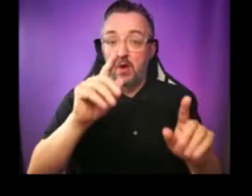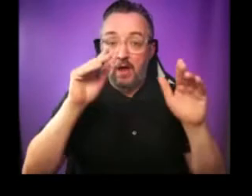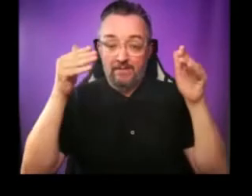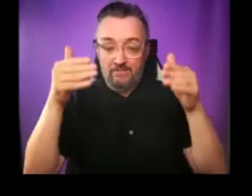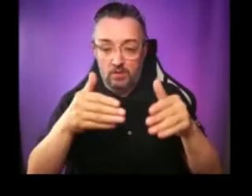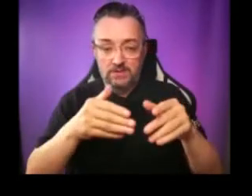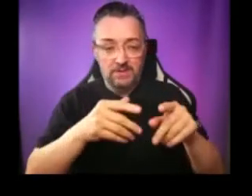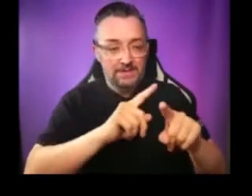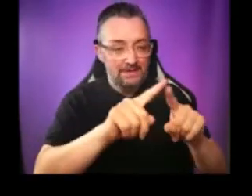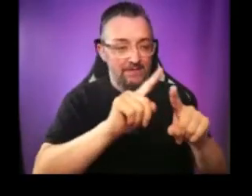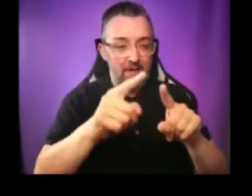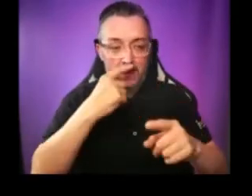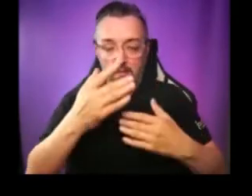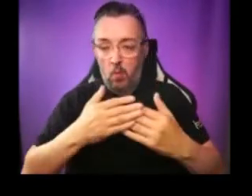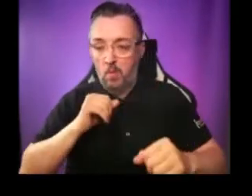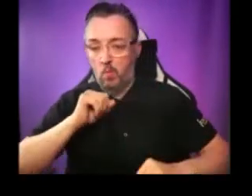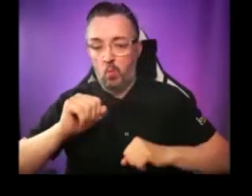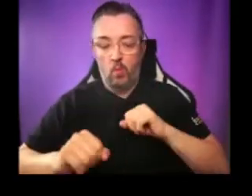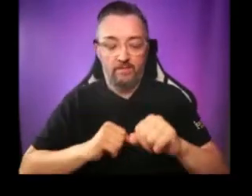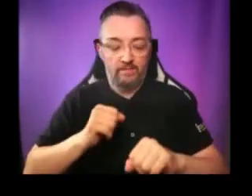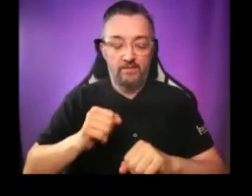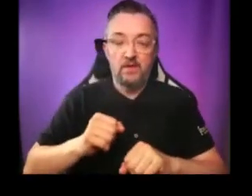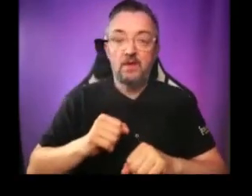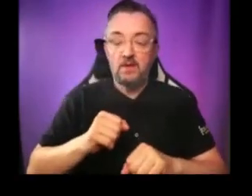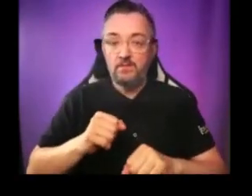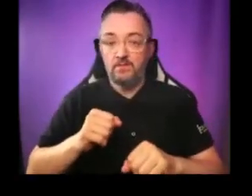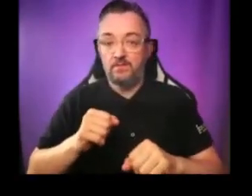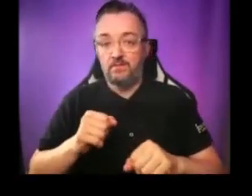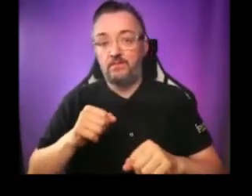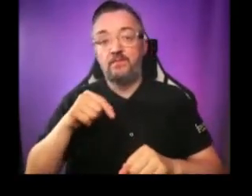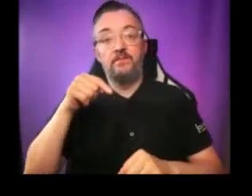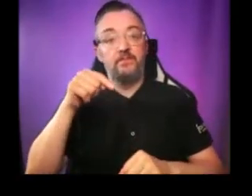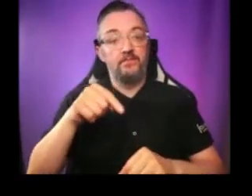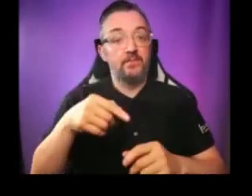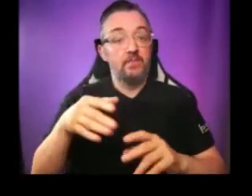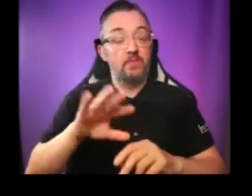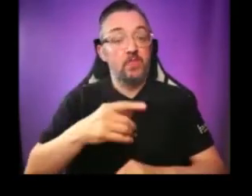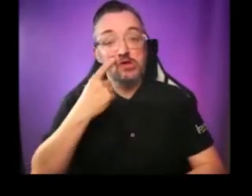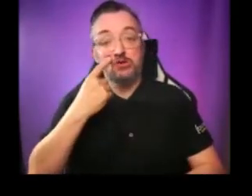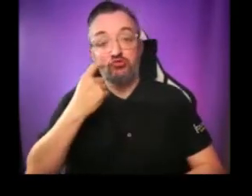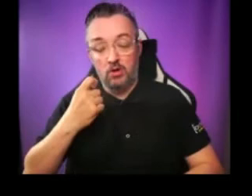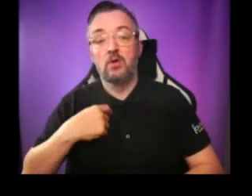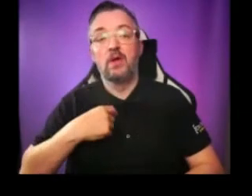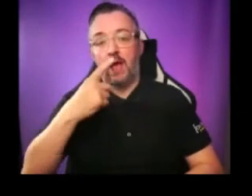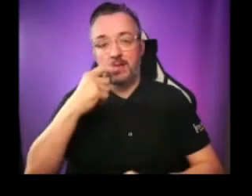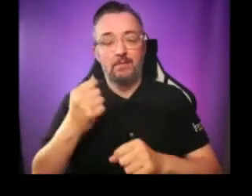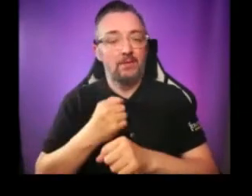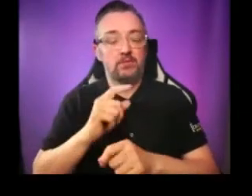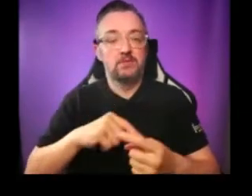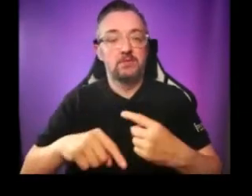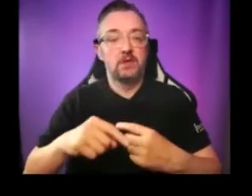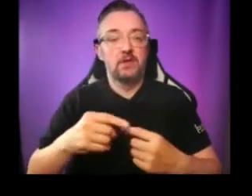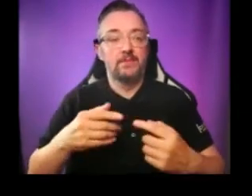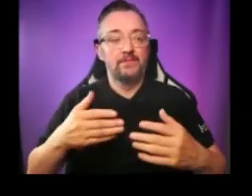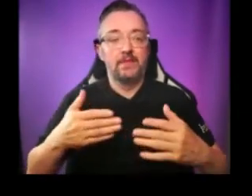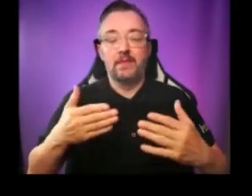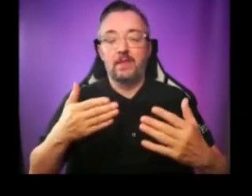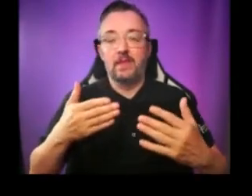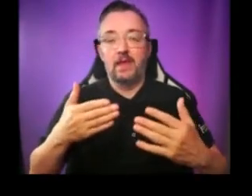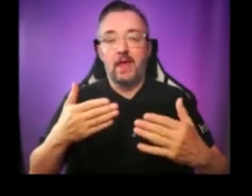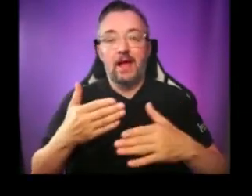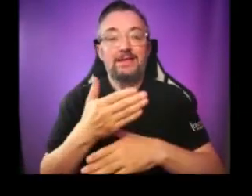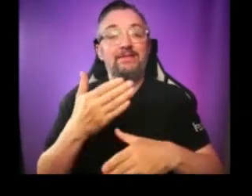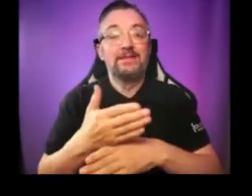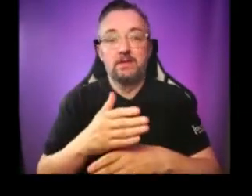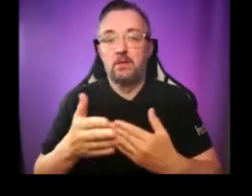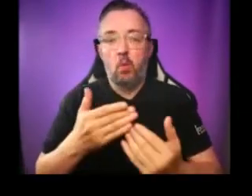can achieve more movement and activities through our day, and from a young age, we can make activity more accessible and achievable. And